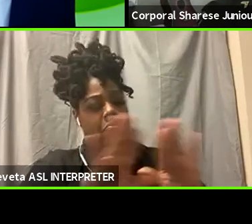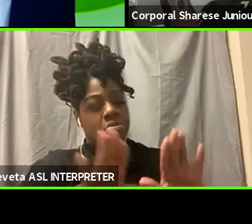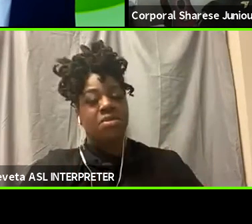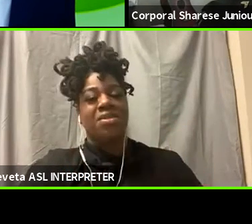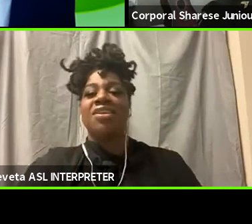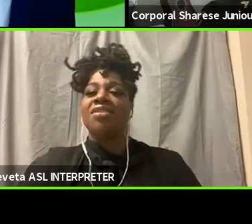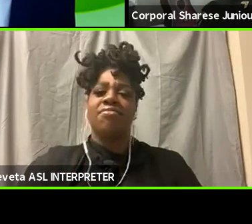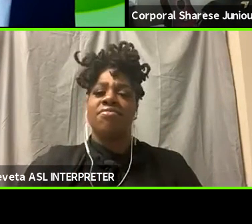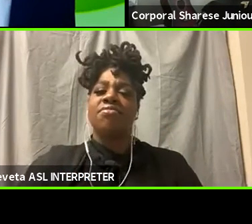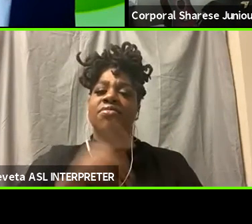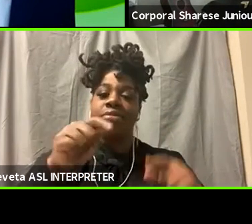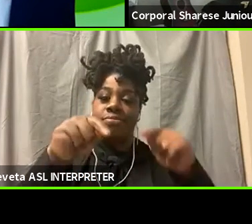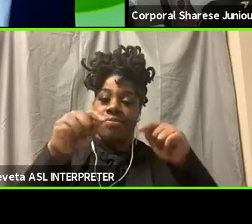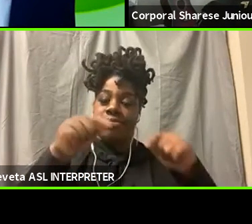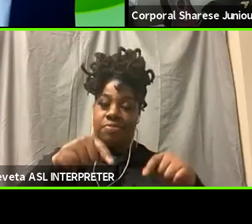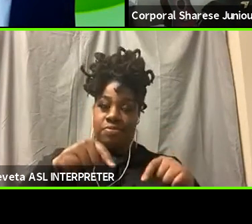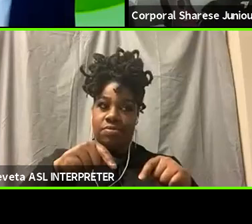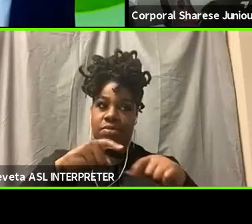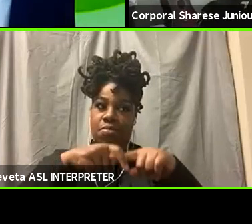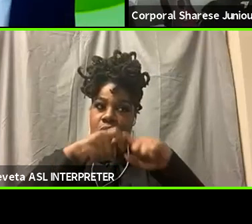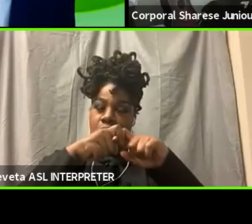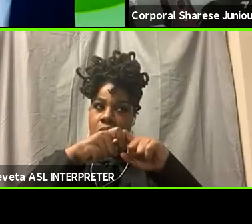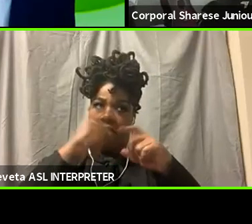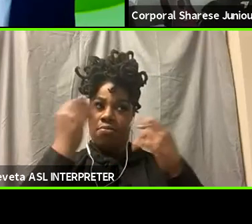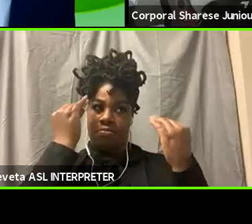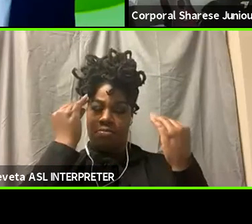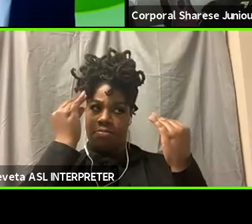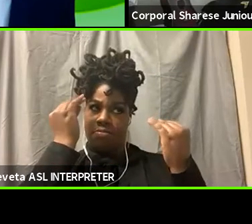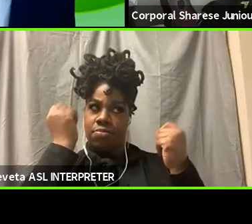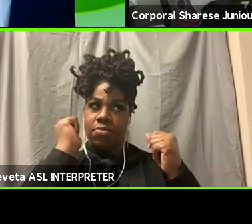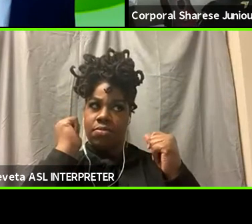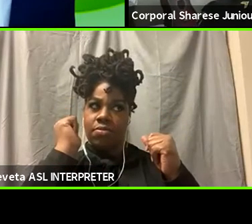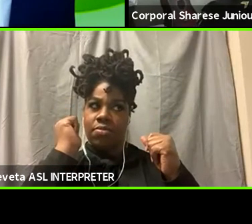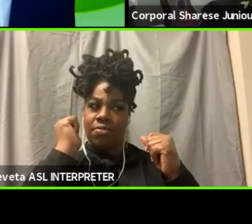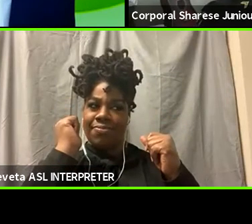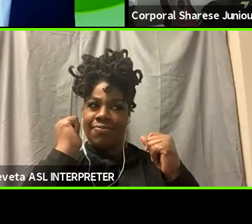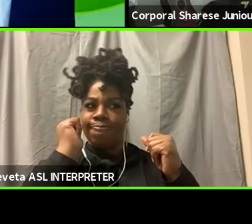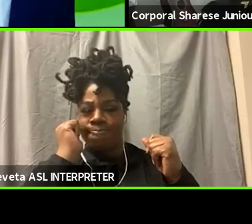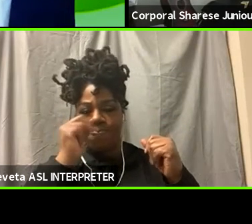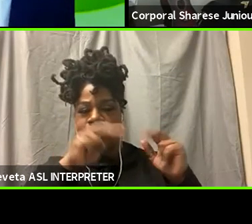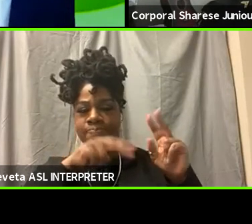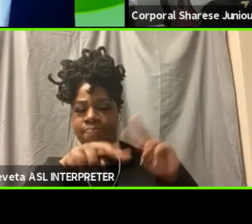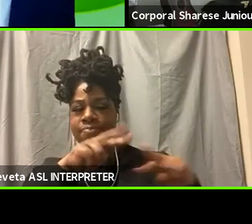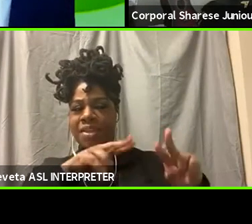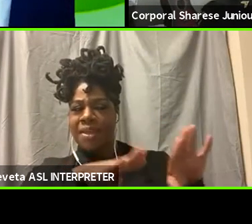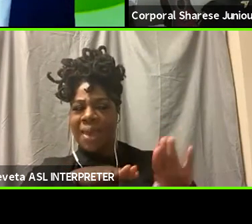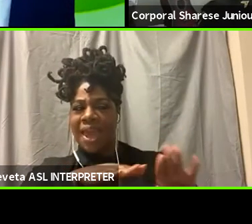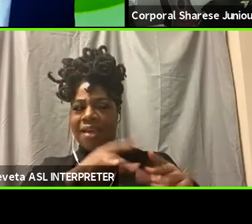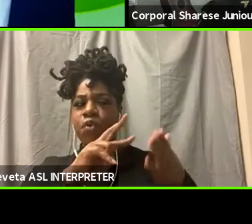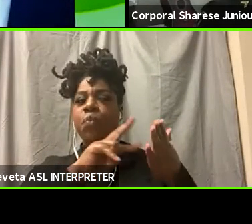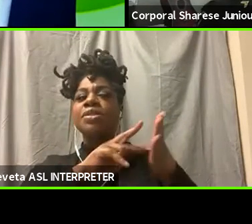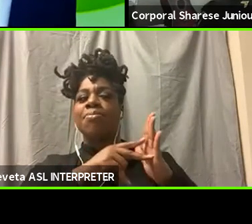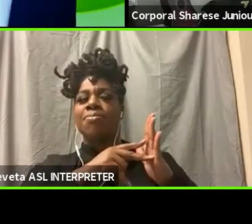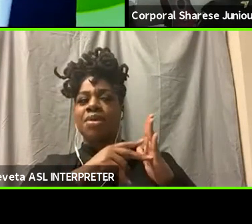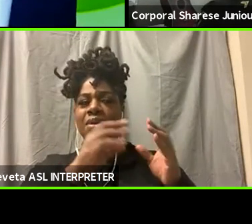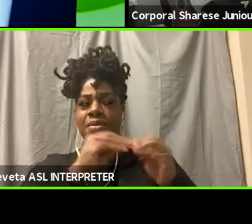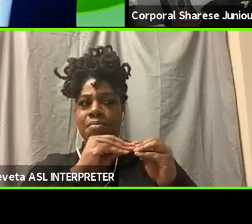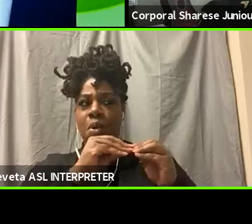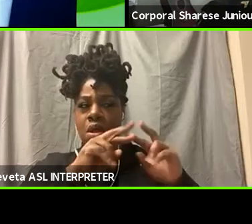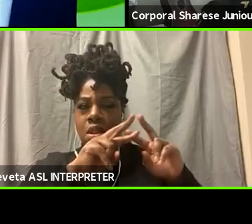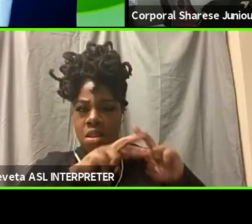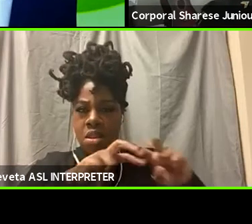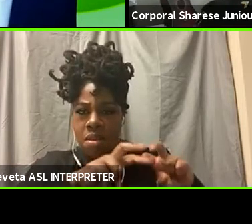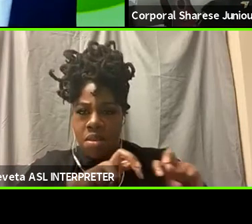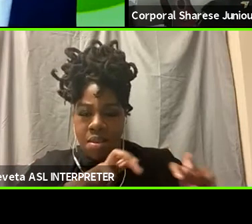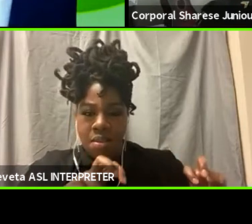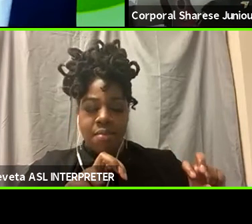really start thinking about, you know, what does that mean, and digging deeper. And so